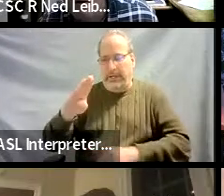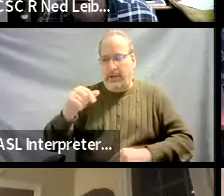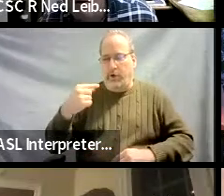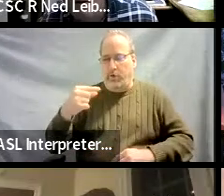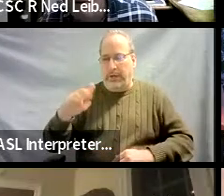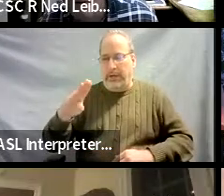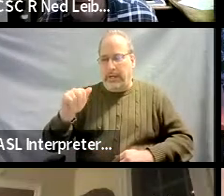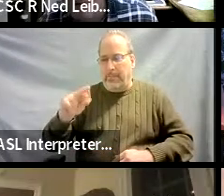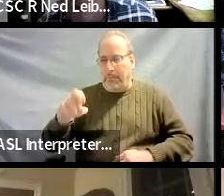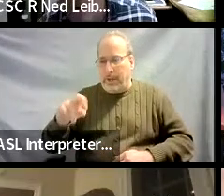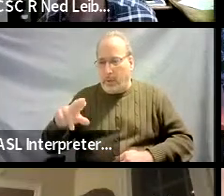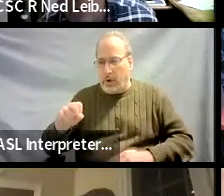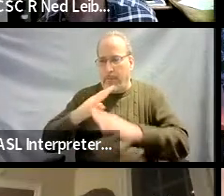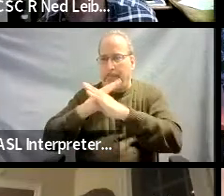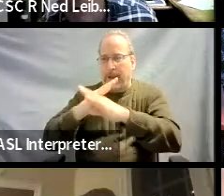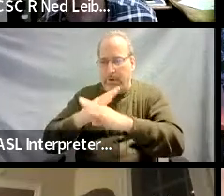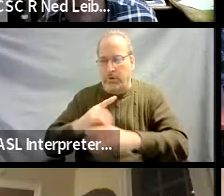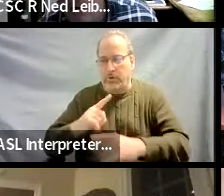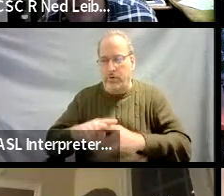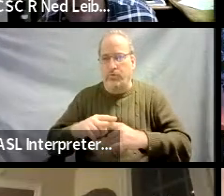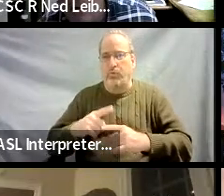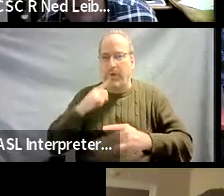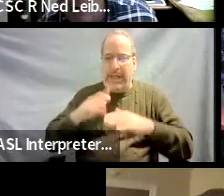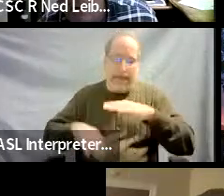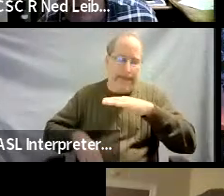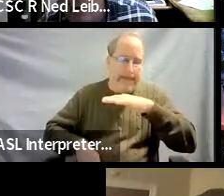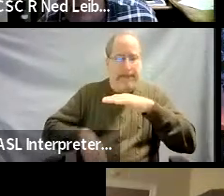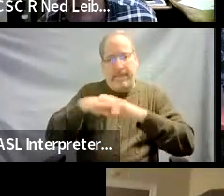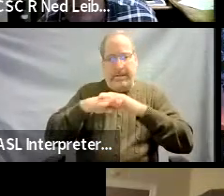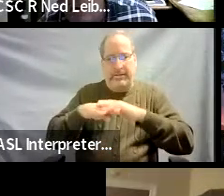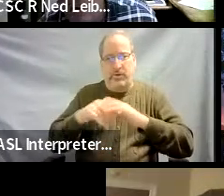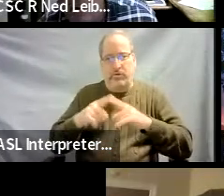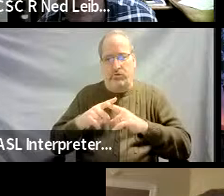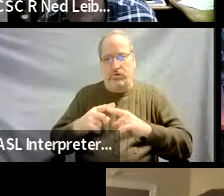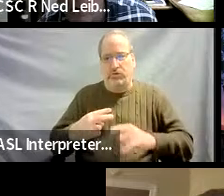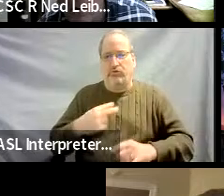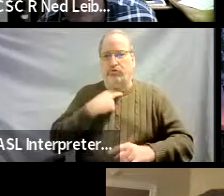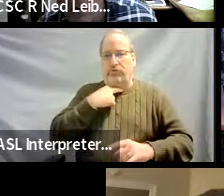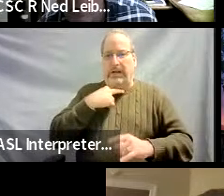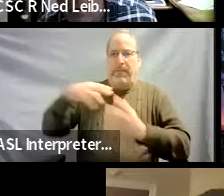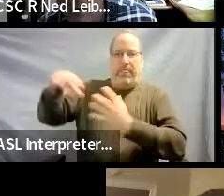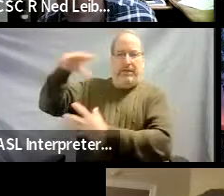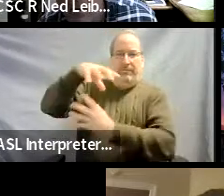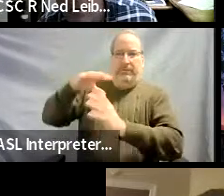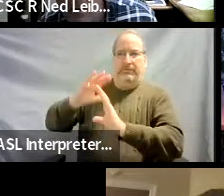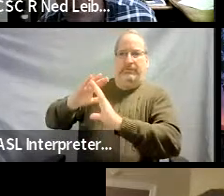species composition to maximize trapping the pollutants.